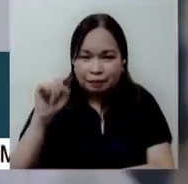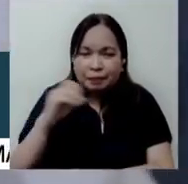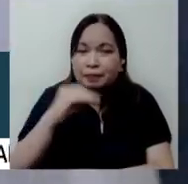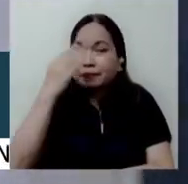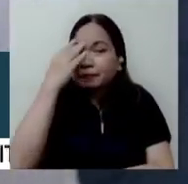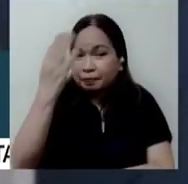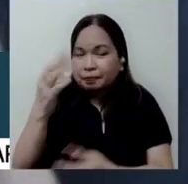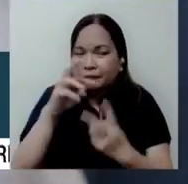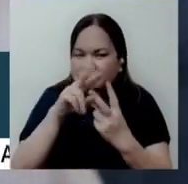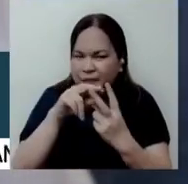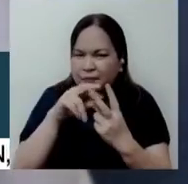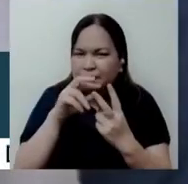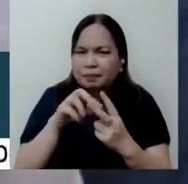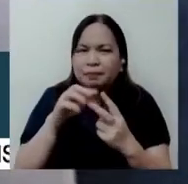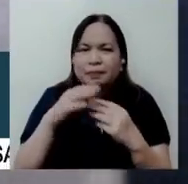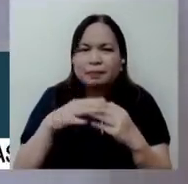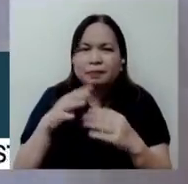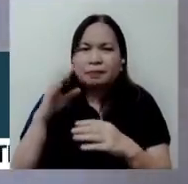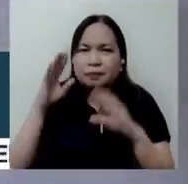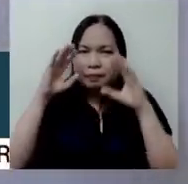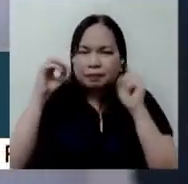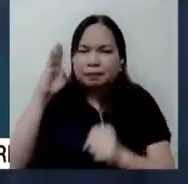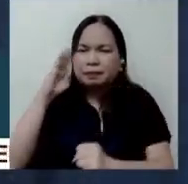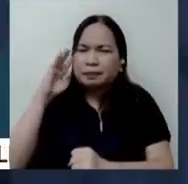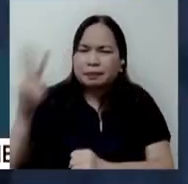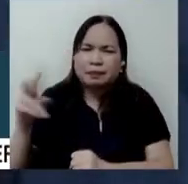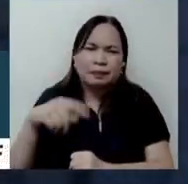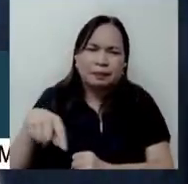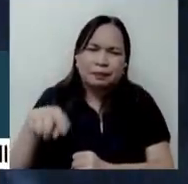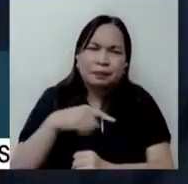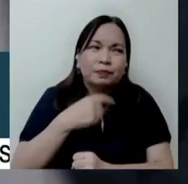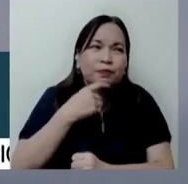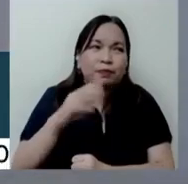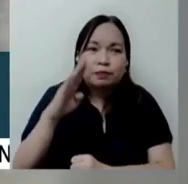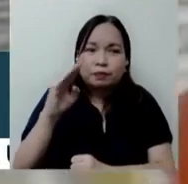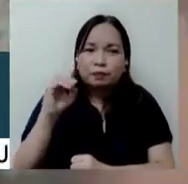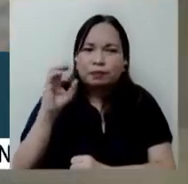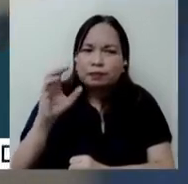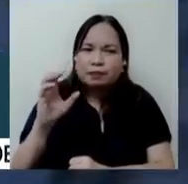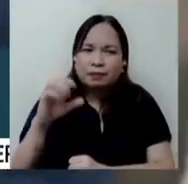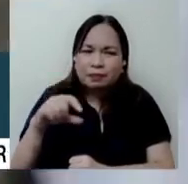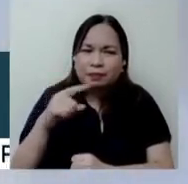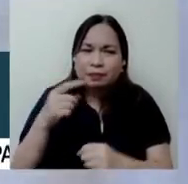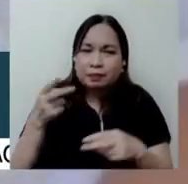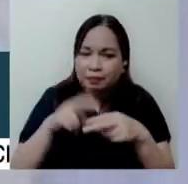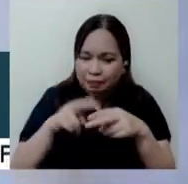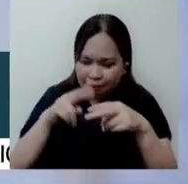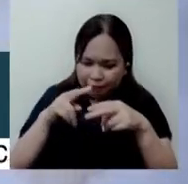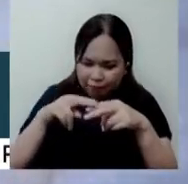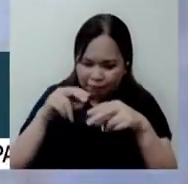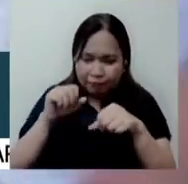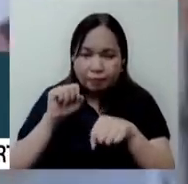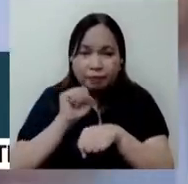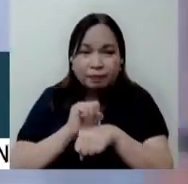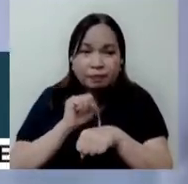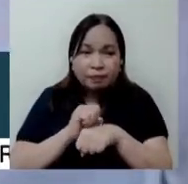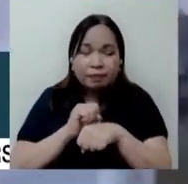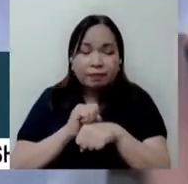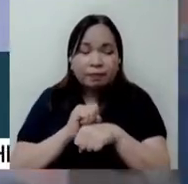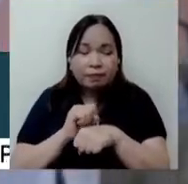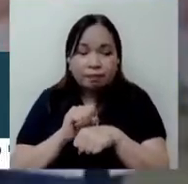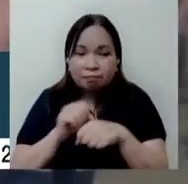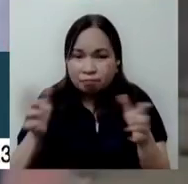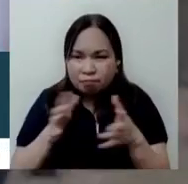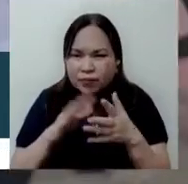a day after President Bongbong Marcos ordered the BOC to intensify operations and exhaust all legal means to control the price